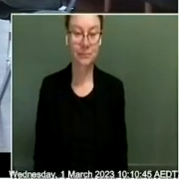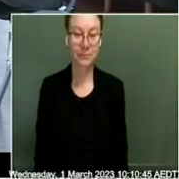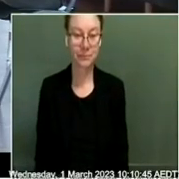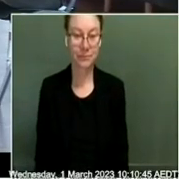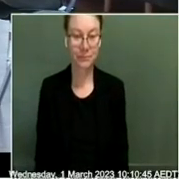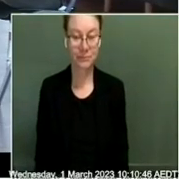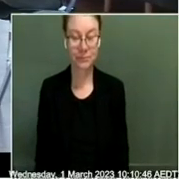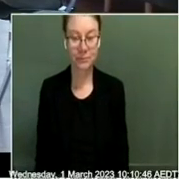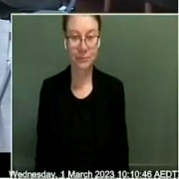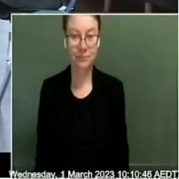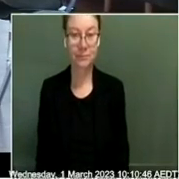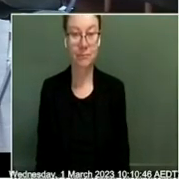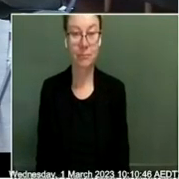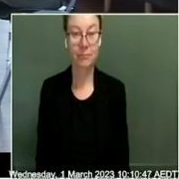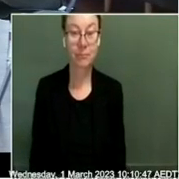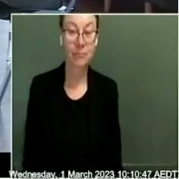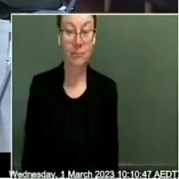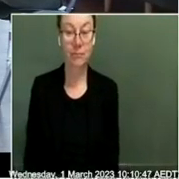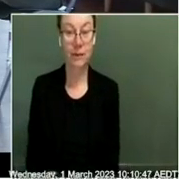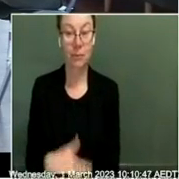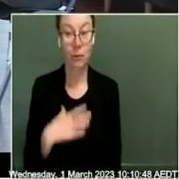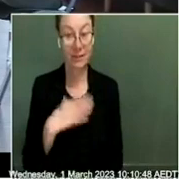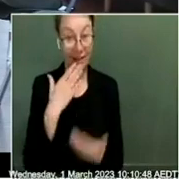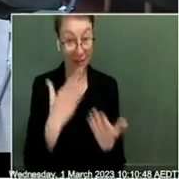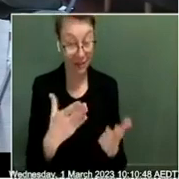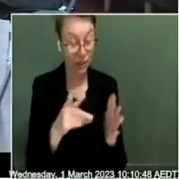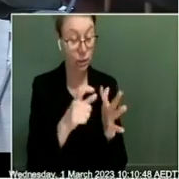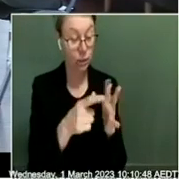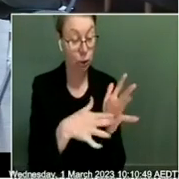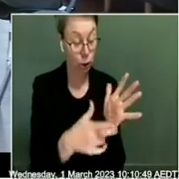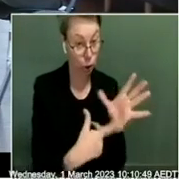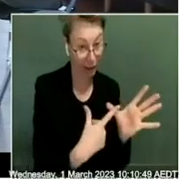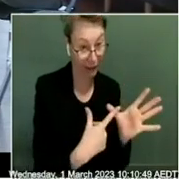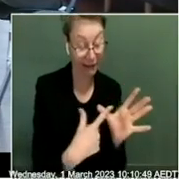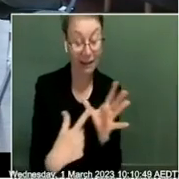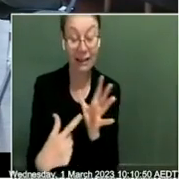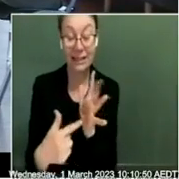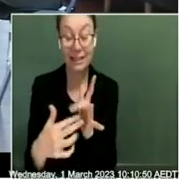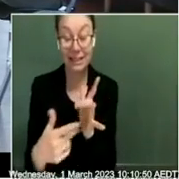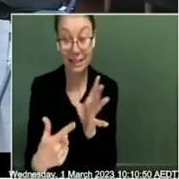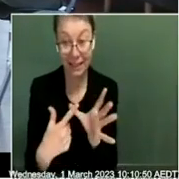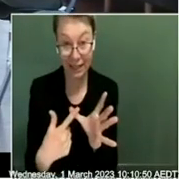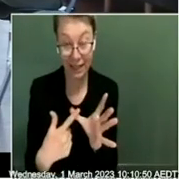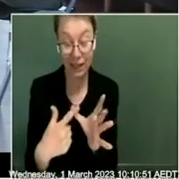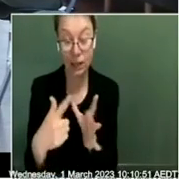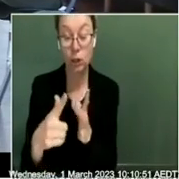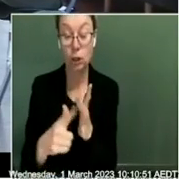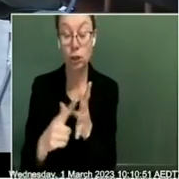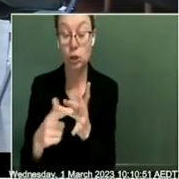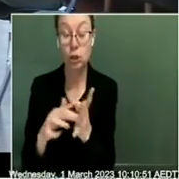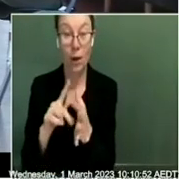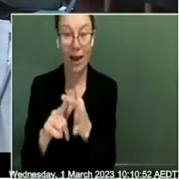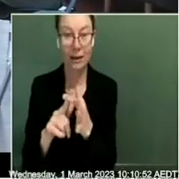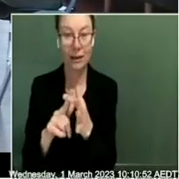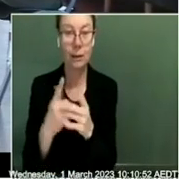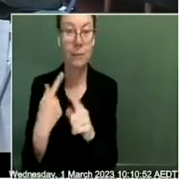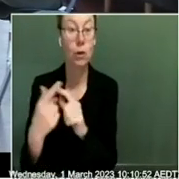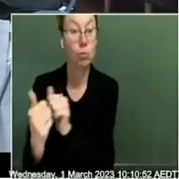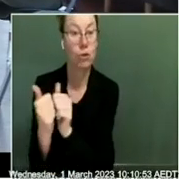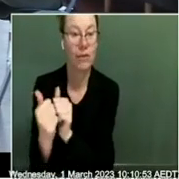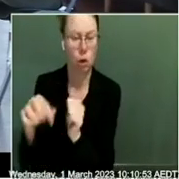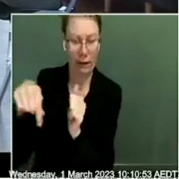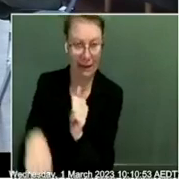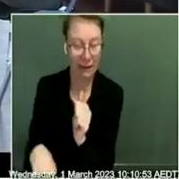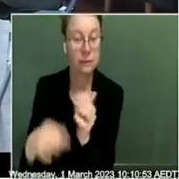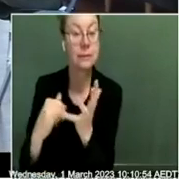Donna, Tina and Joanne, and your brother in absentia, Sonny, because this is your